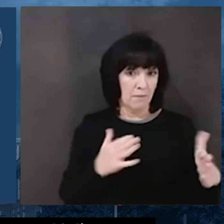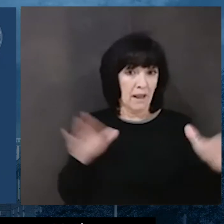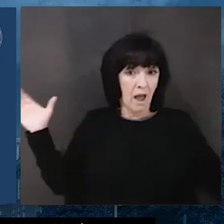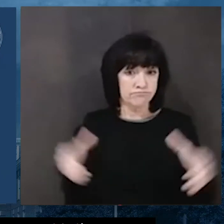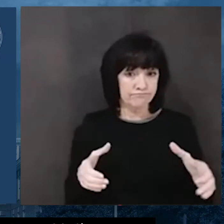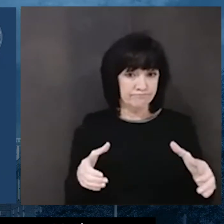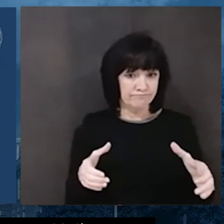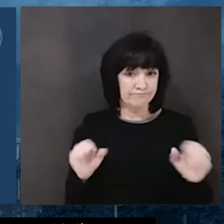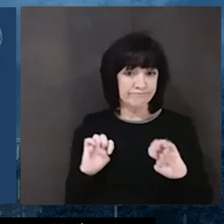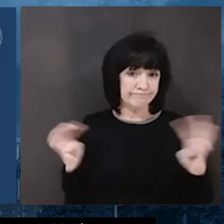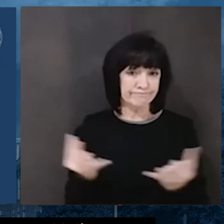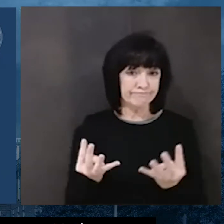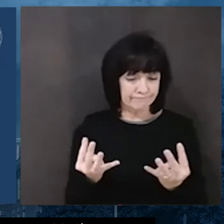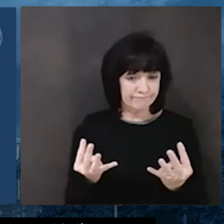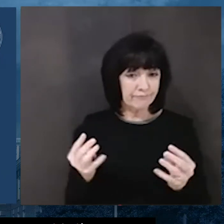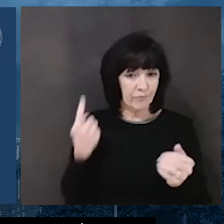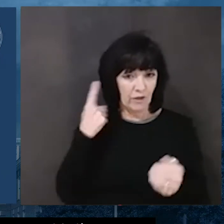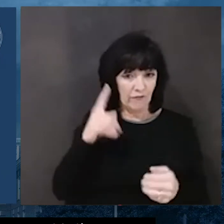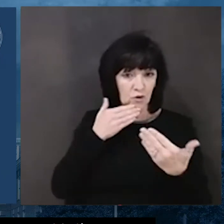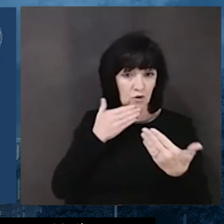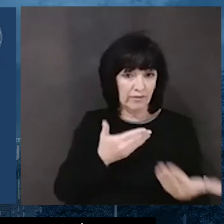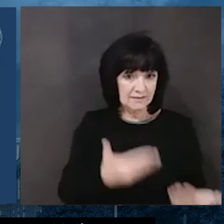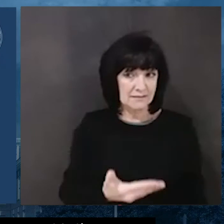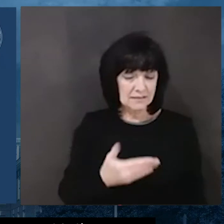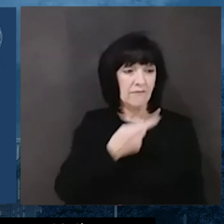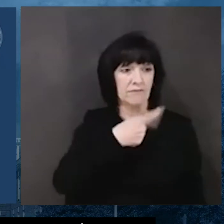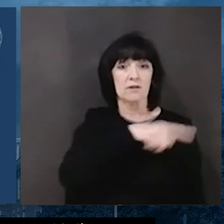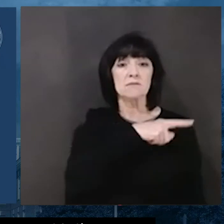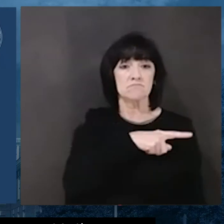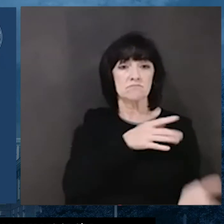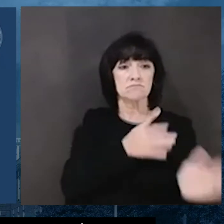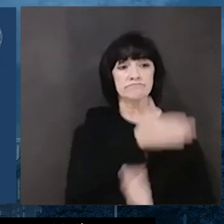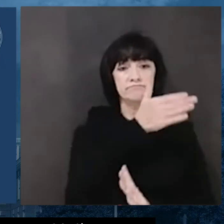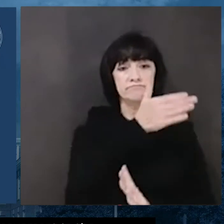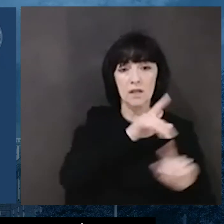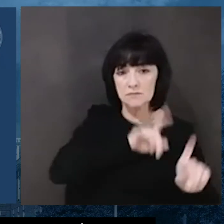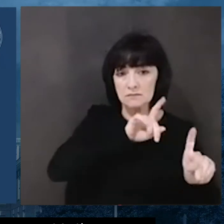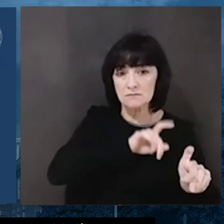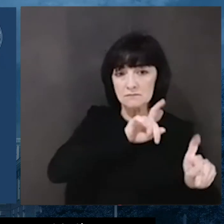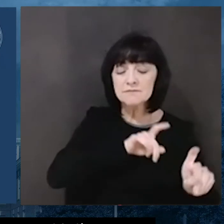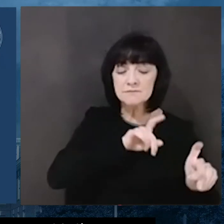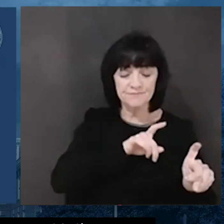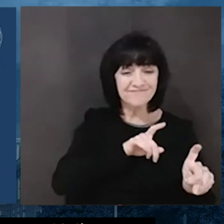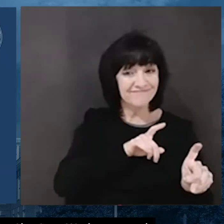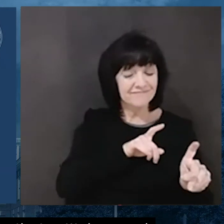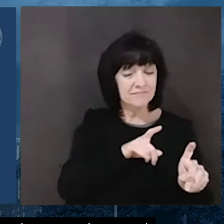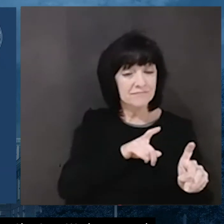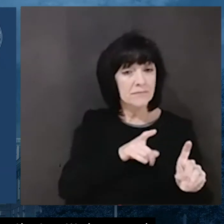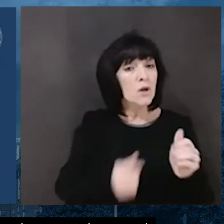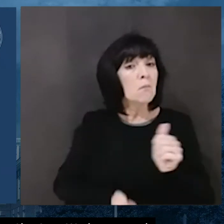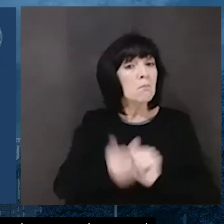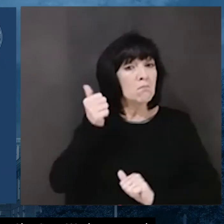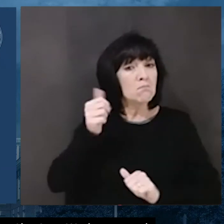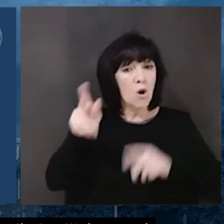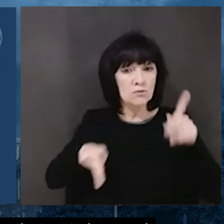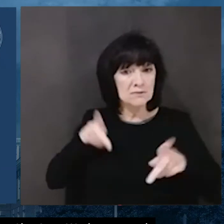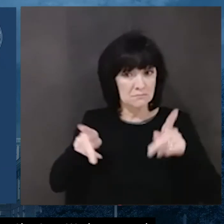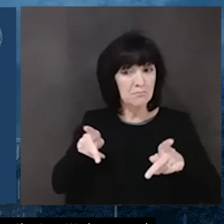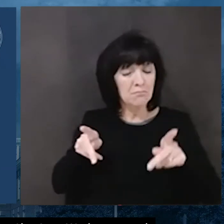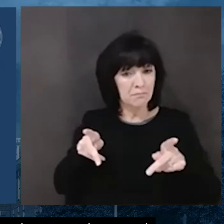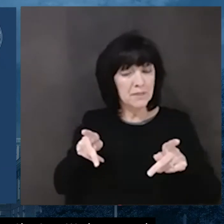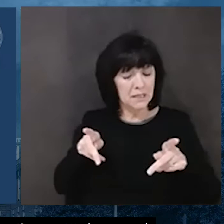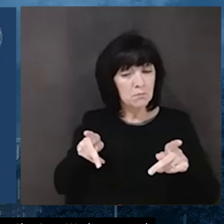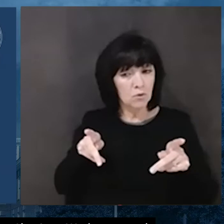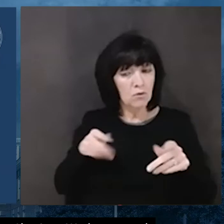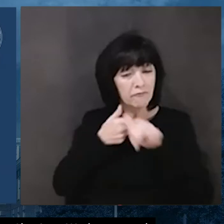gathering. We have got pretty good compliance with mask wearing, which is really important, probably the most important thing that